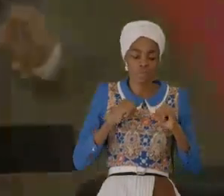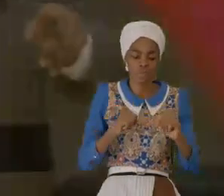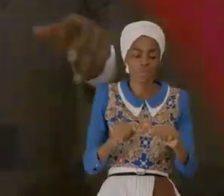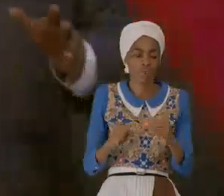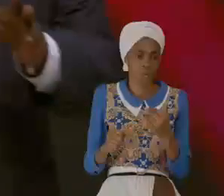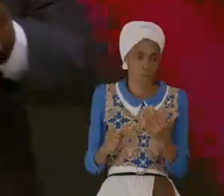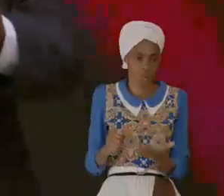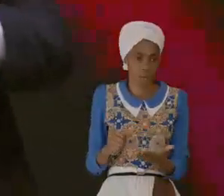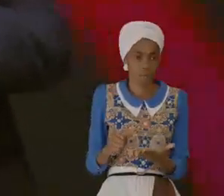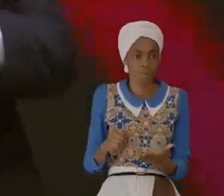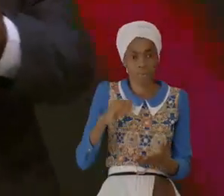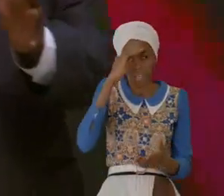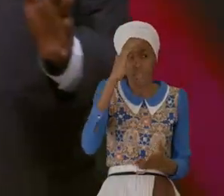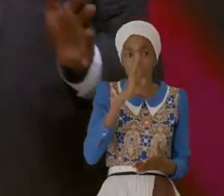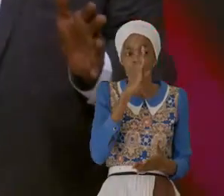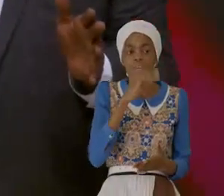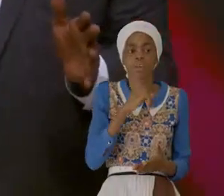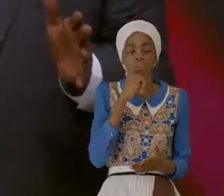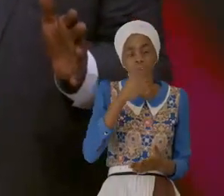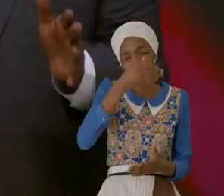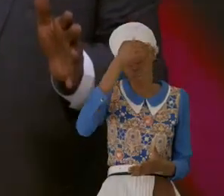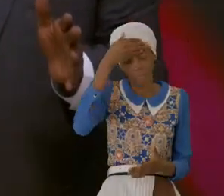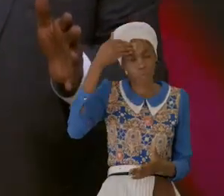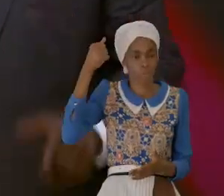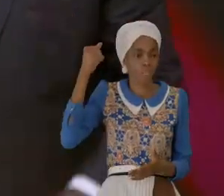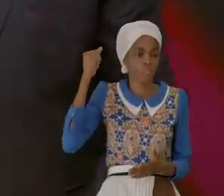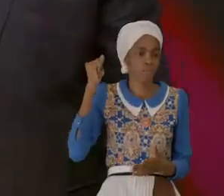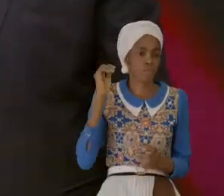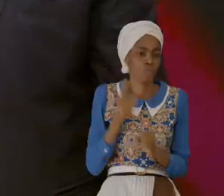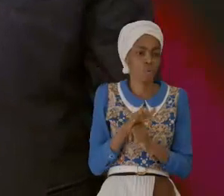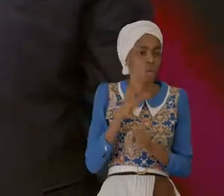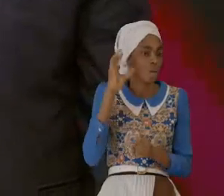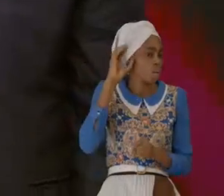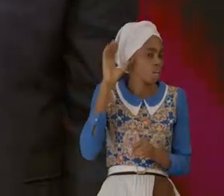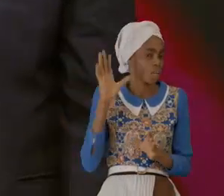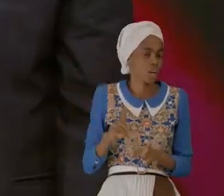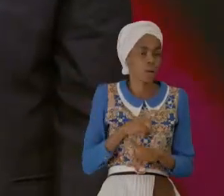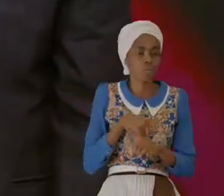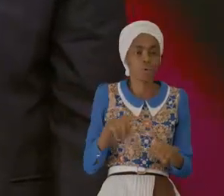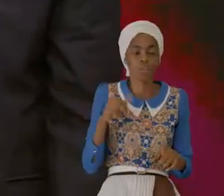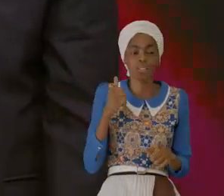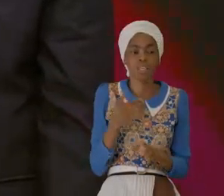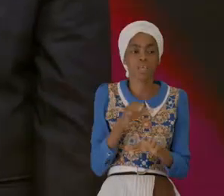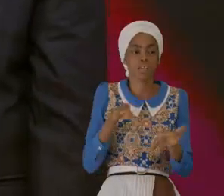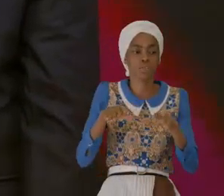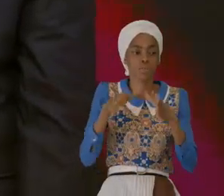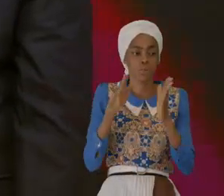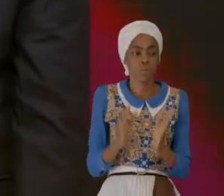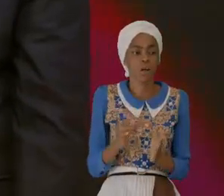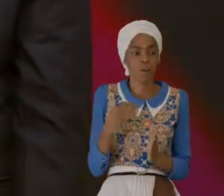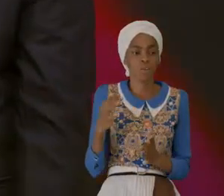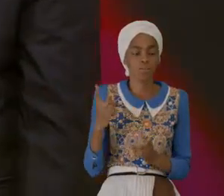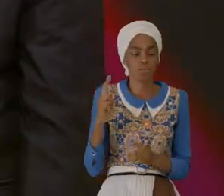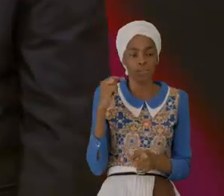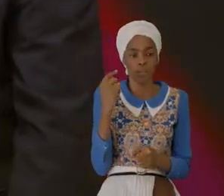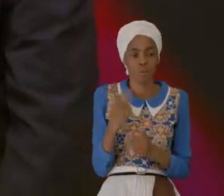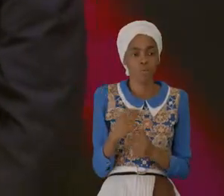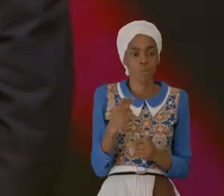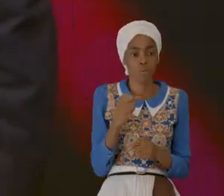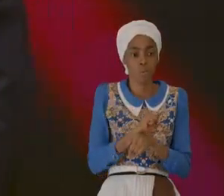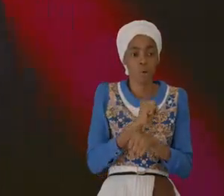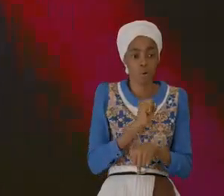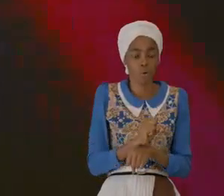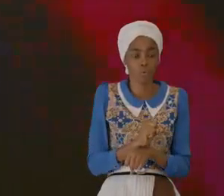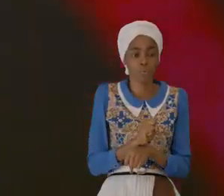He being not a forgetful hearer, but a doer of the work, a